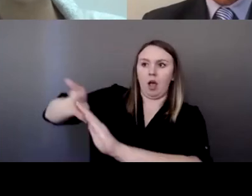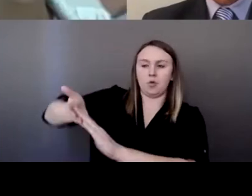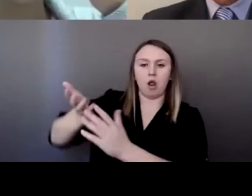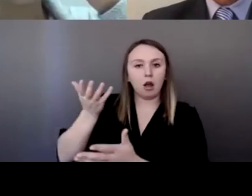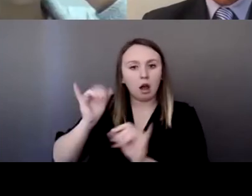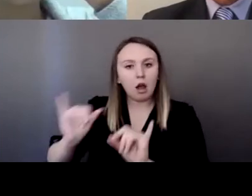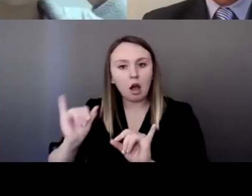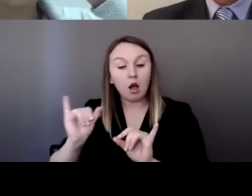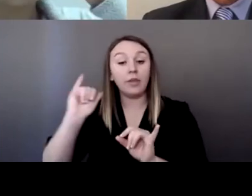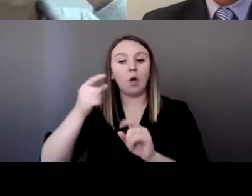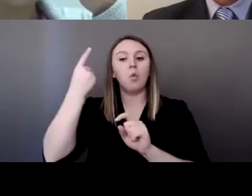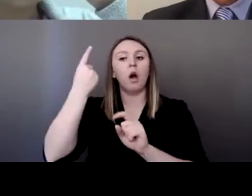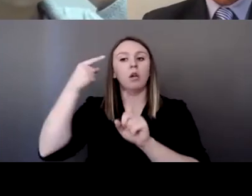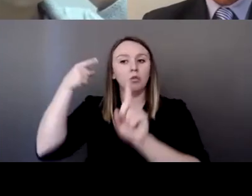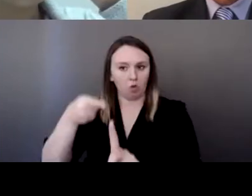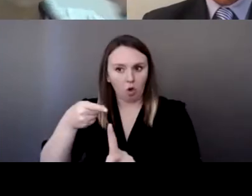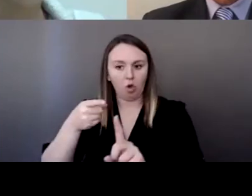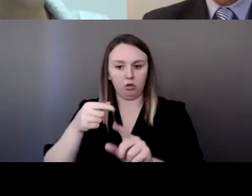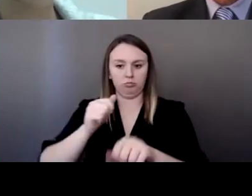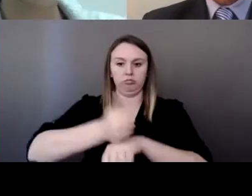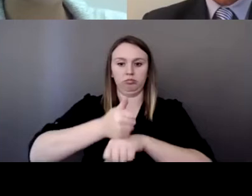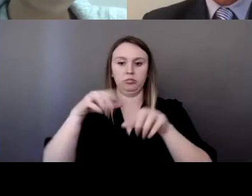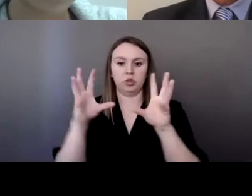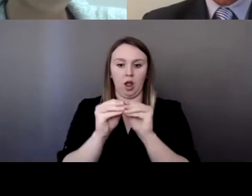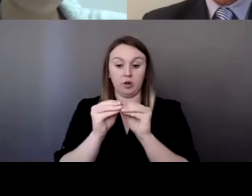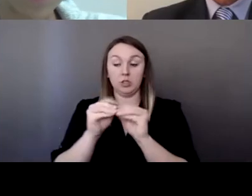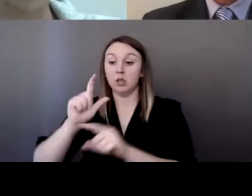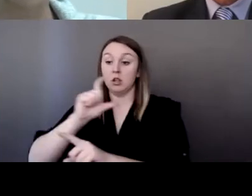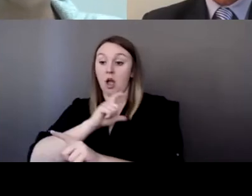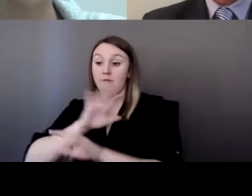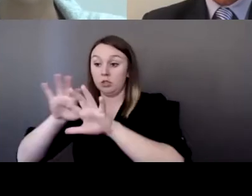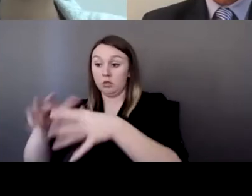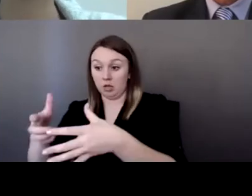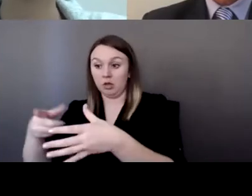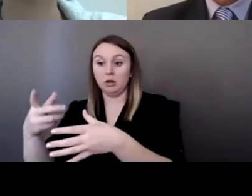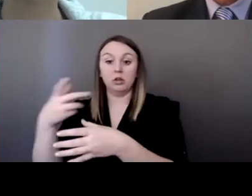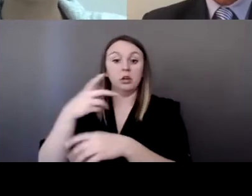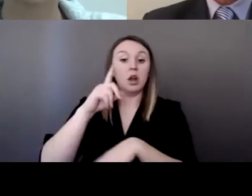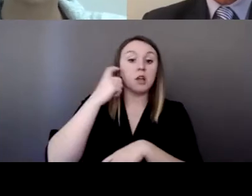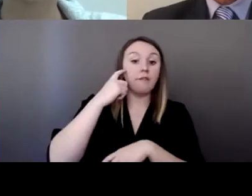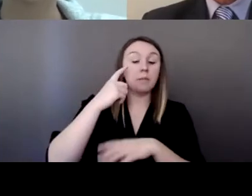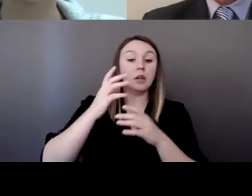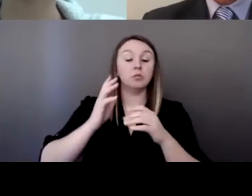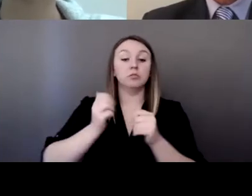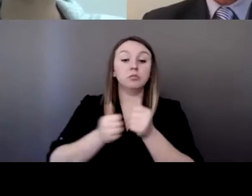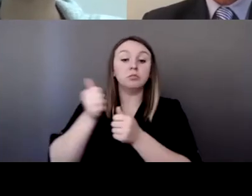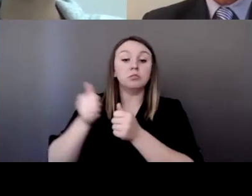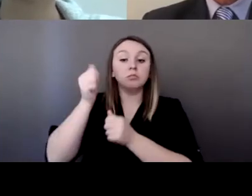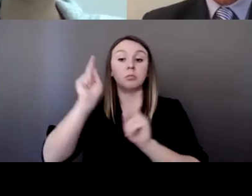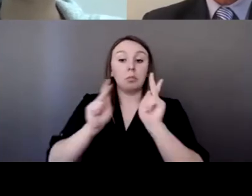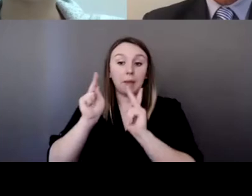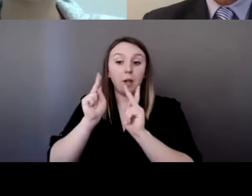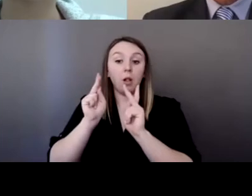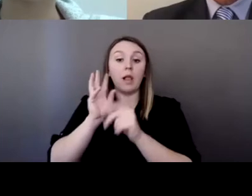bringing this conference together, that having law enforcement involved, having government officials involved, also these